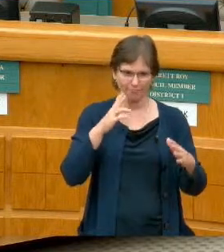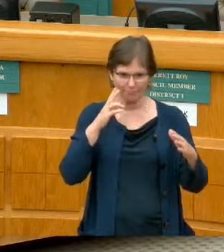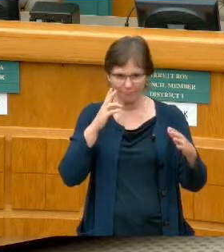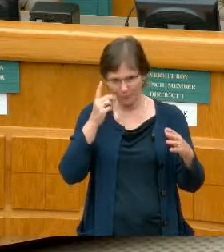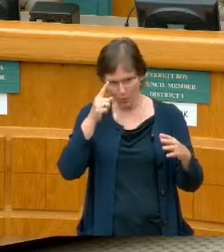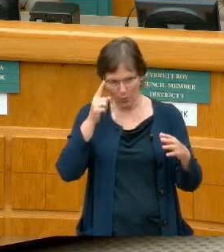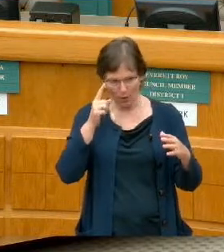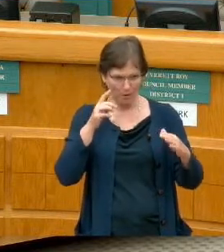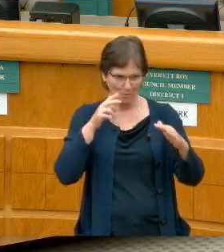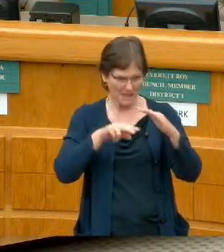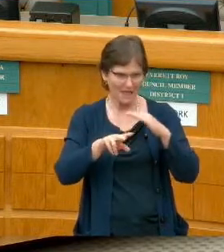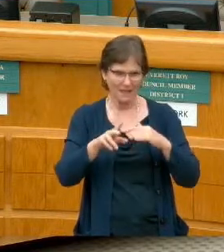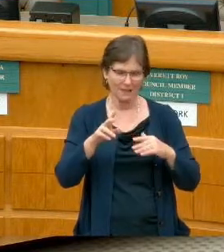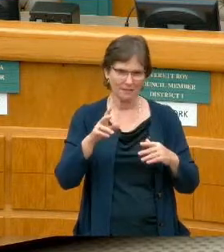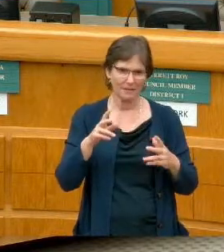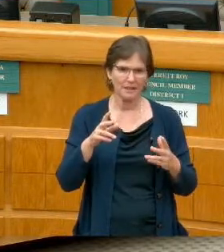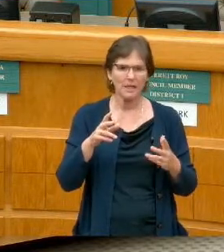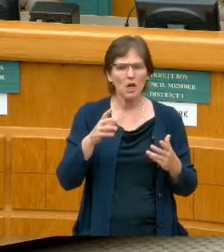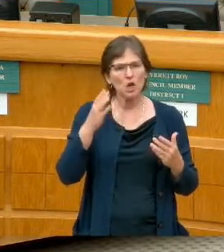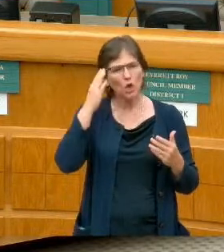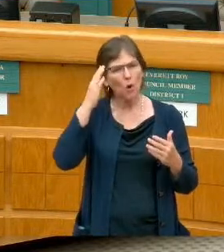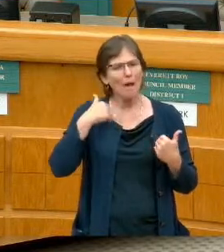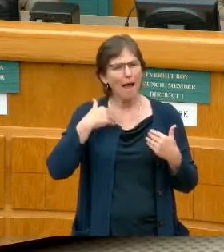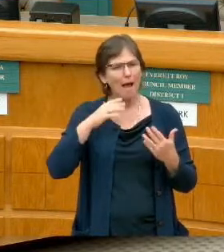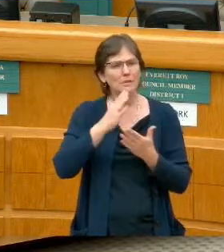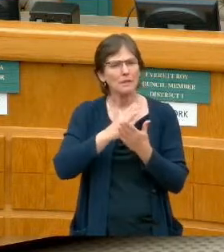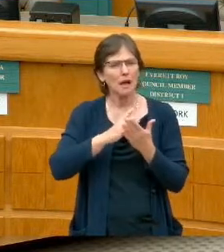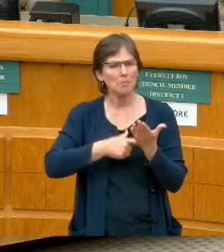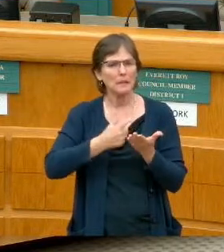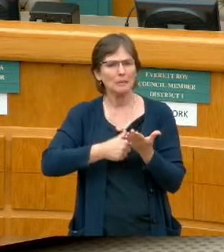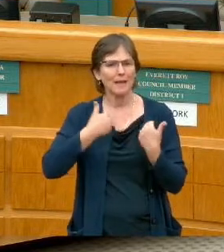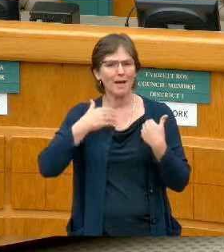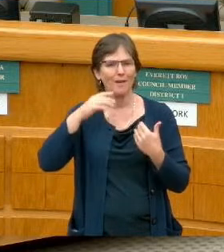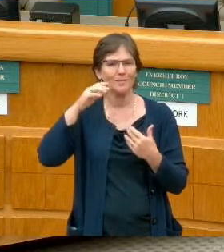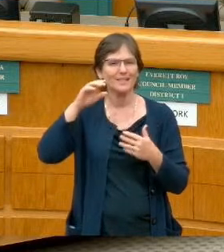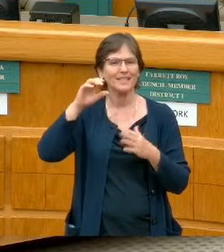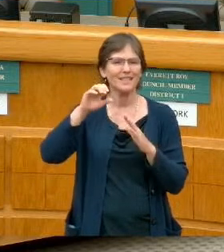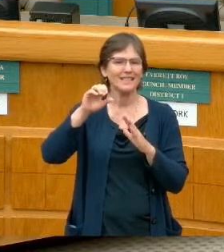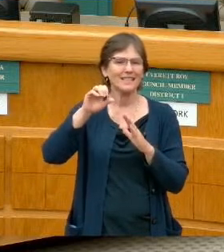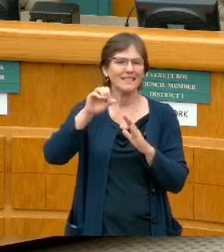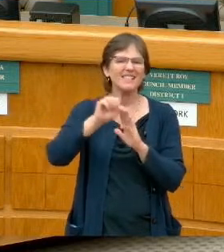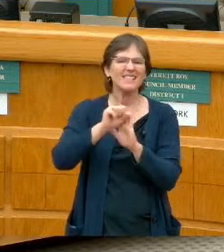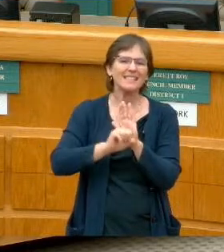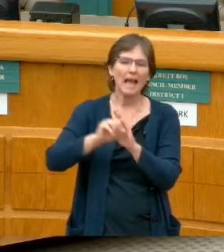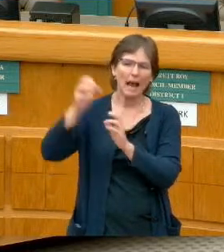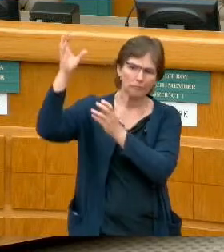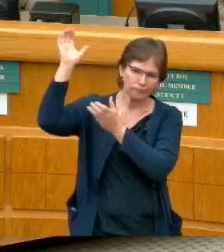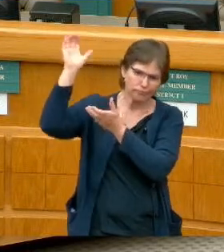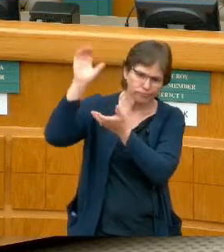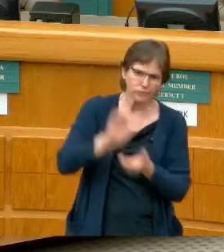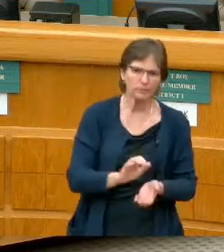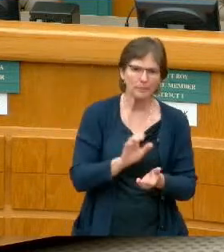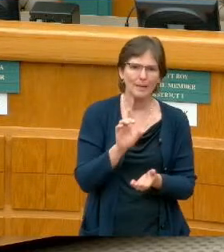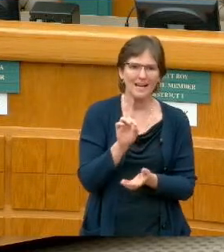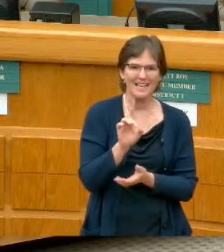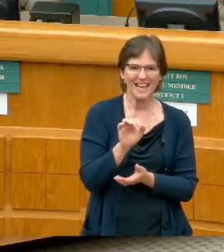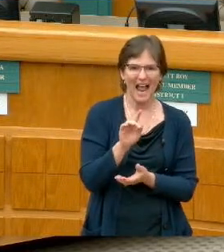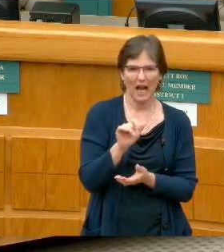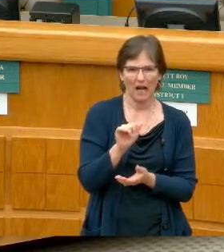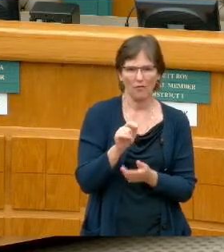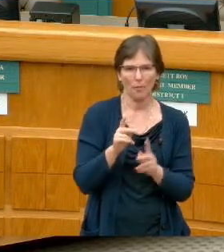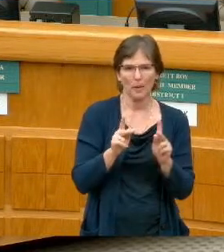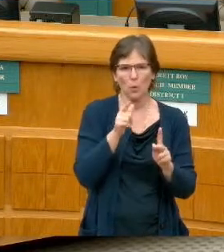have the state, what we call the data dump. So, but these are the true numbers of what we're getting locally of